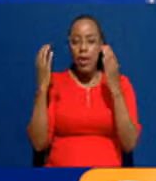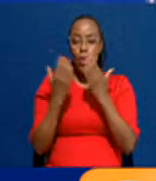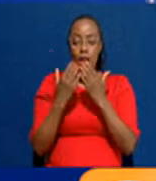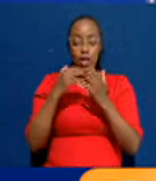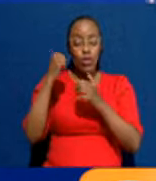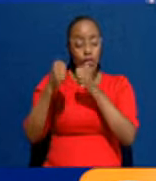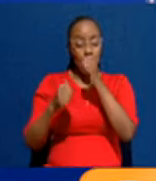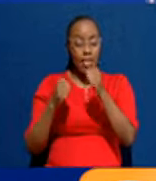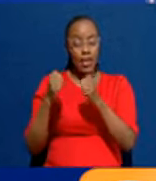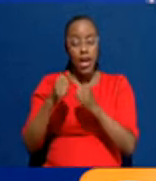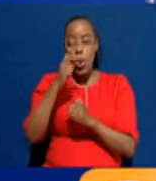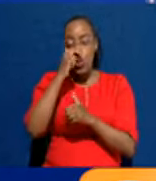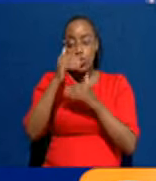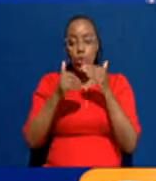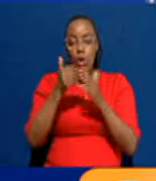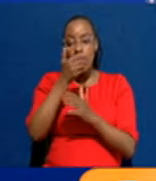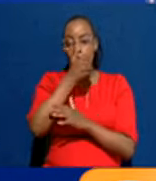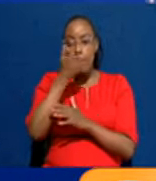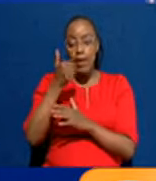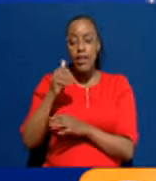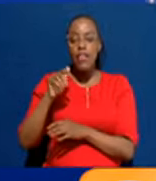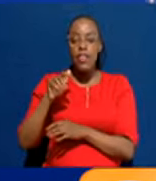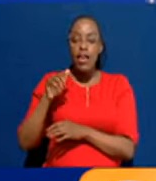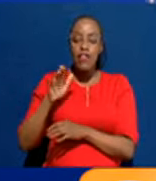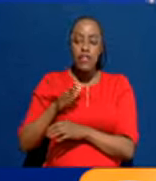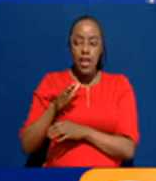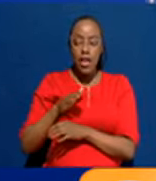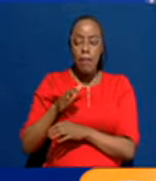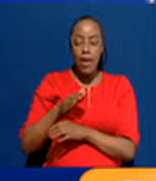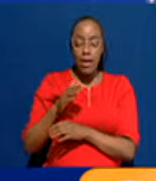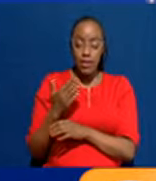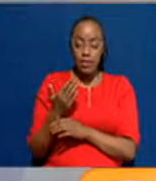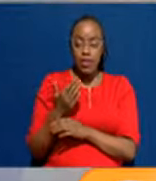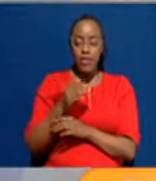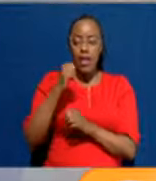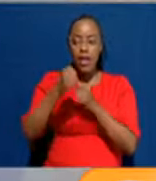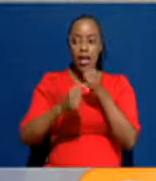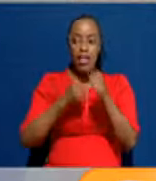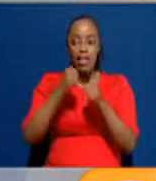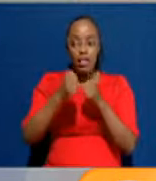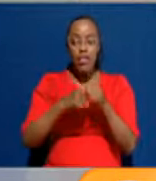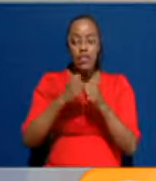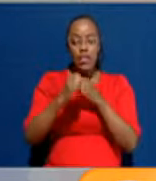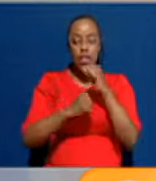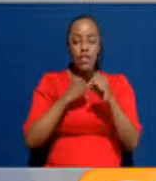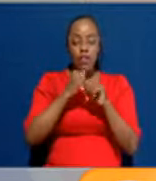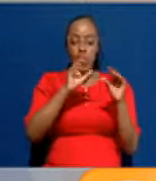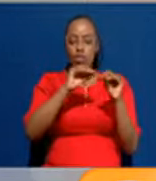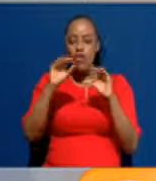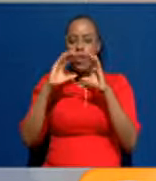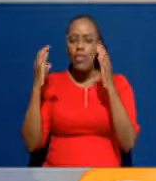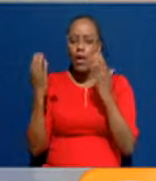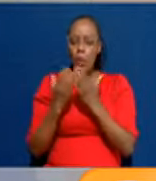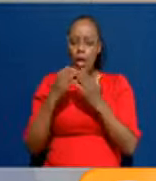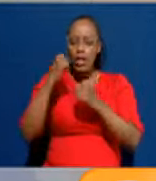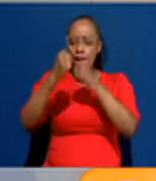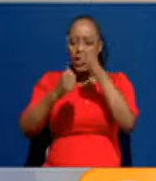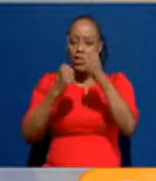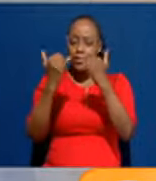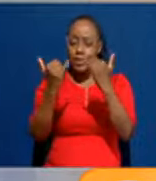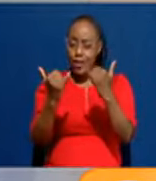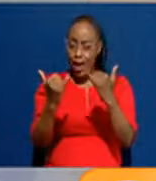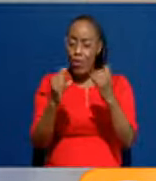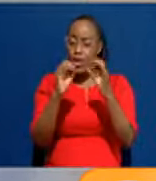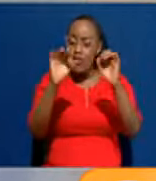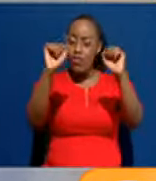athletics. Wish you well in Female Athlete of the Year nomination. By the way, go to World Athletics right now, as if